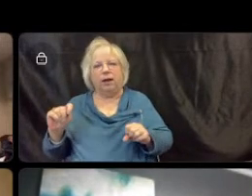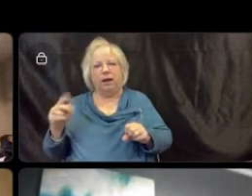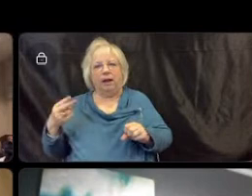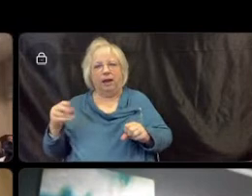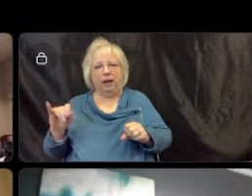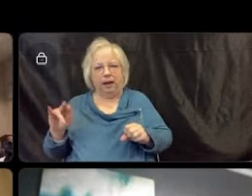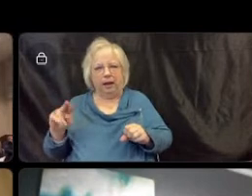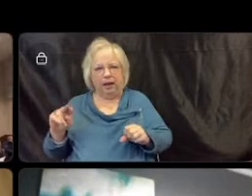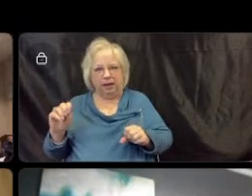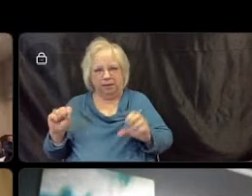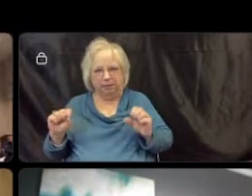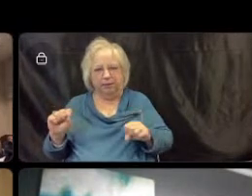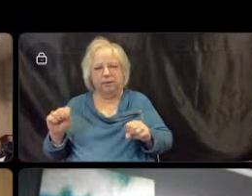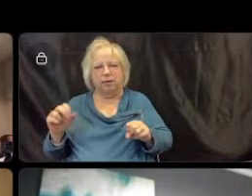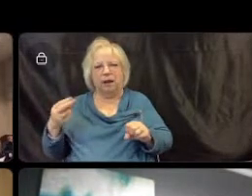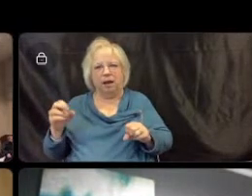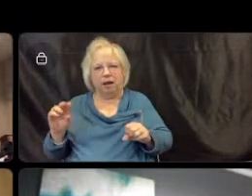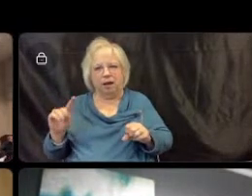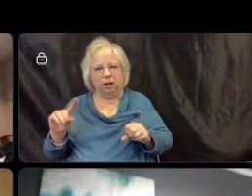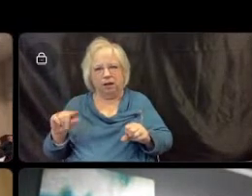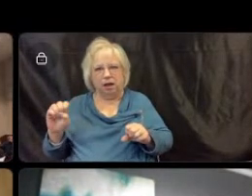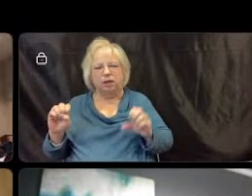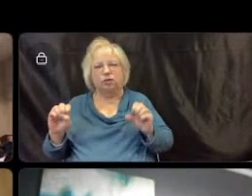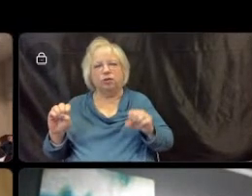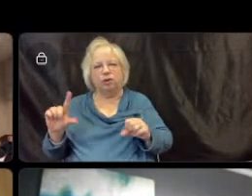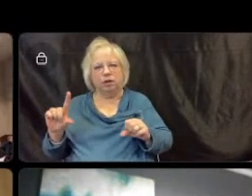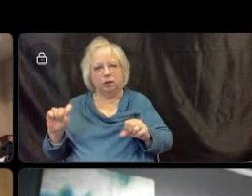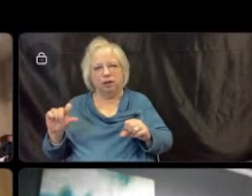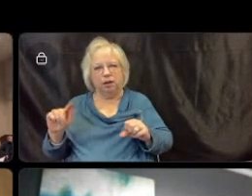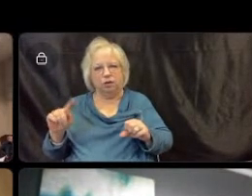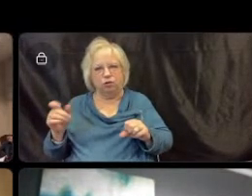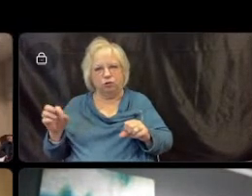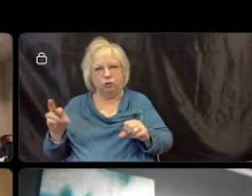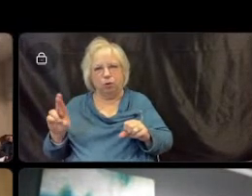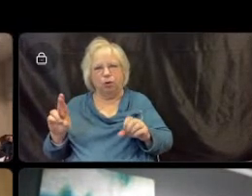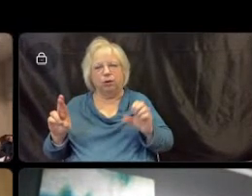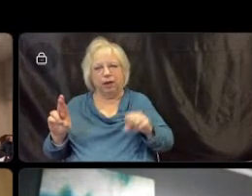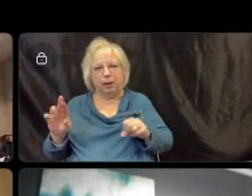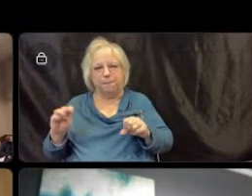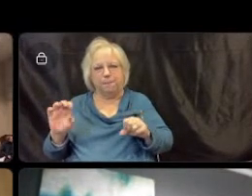Hodge? Yes. Latour? Yes.